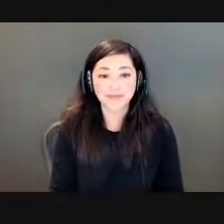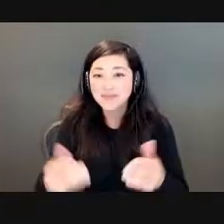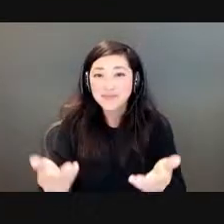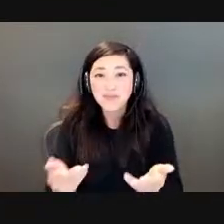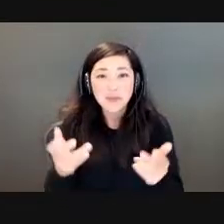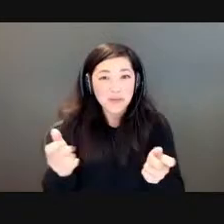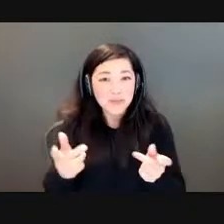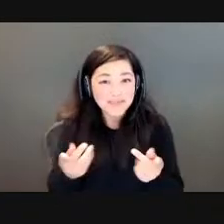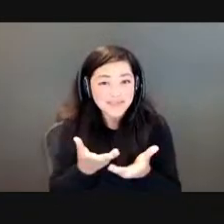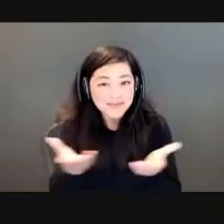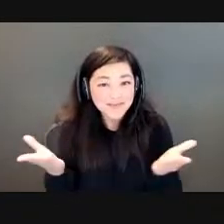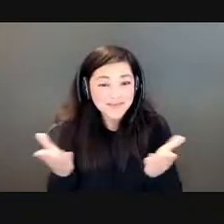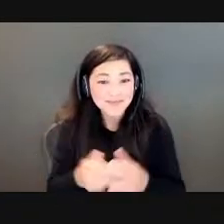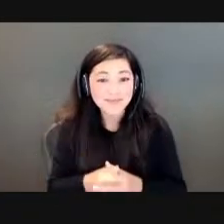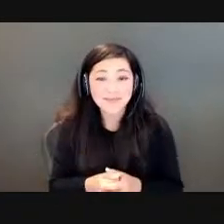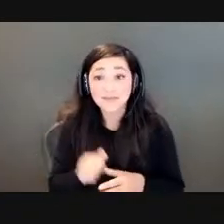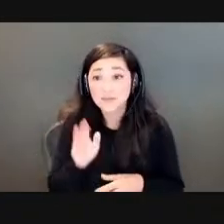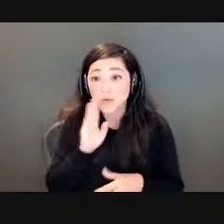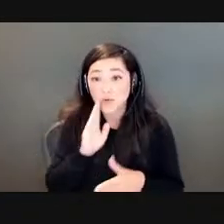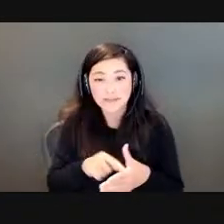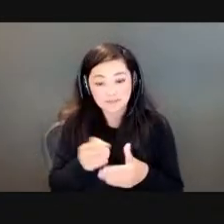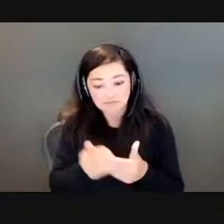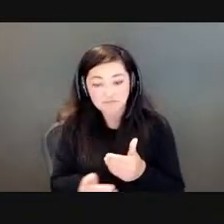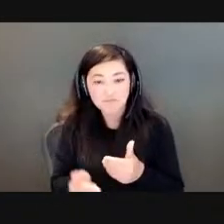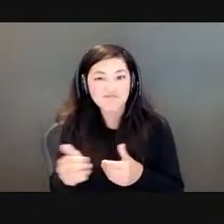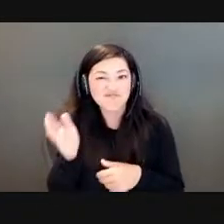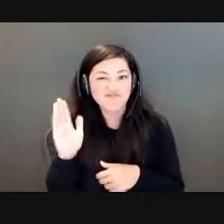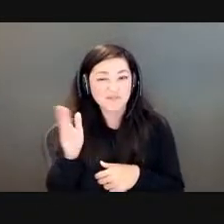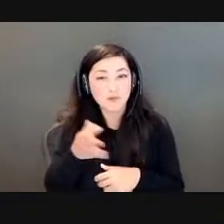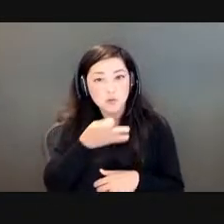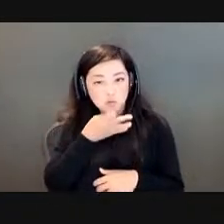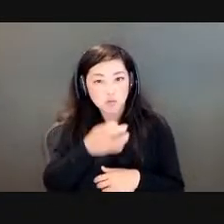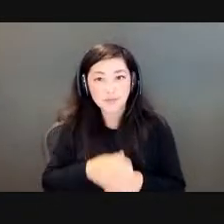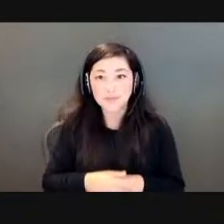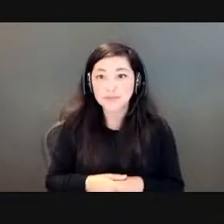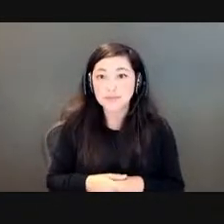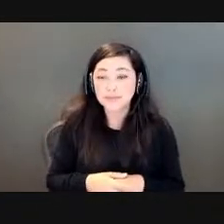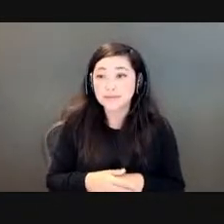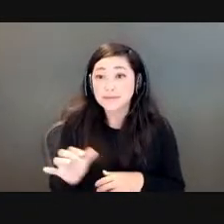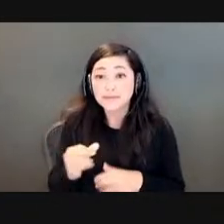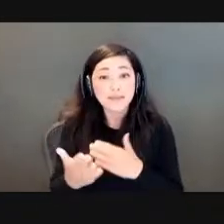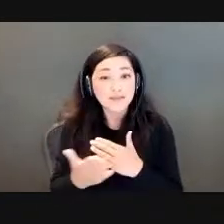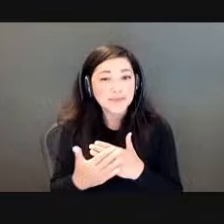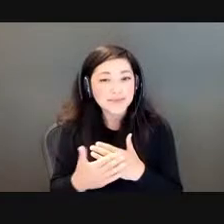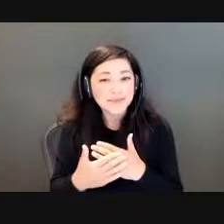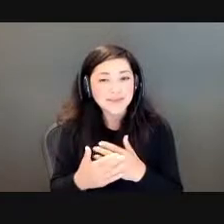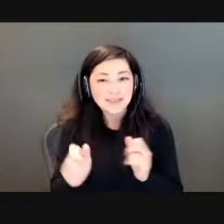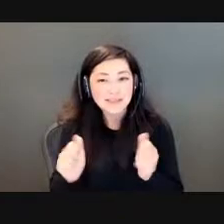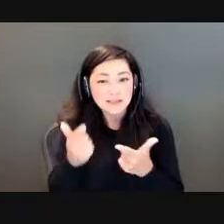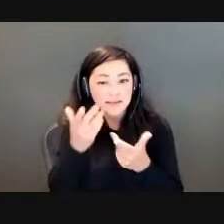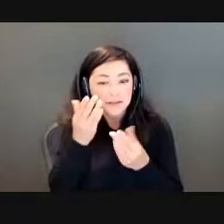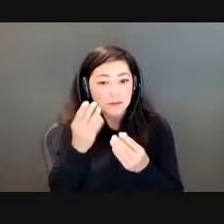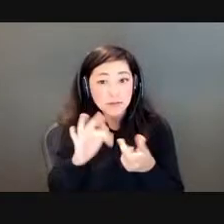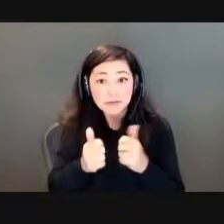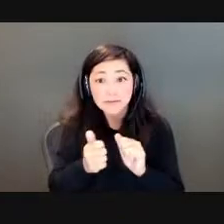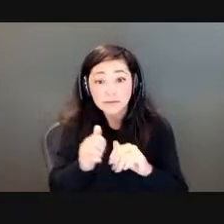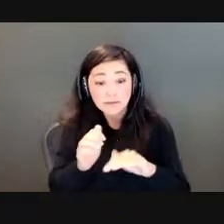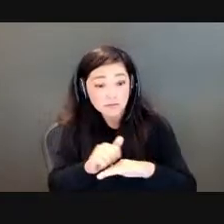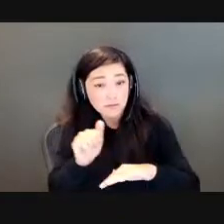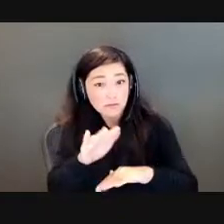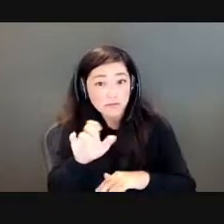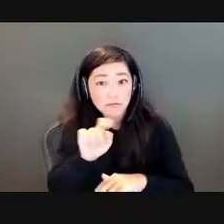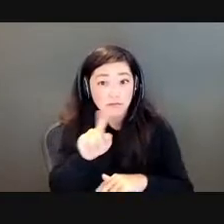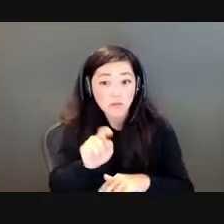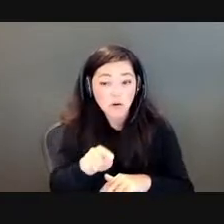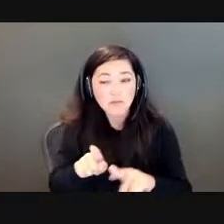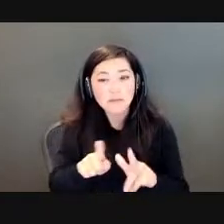Welcome back, everyone. We will be starting the next presentation shortly. Just a reminder, information about how to submit questions and